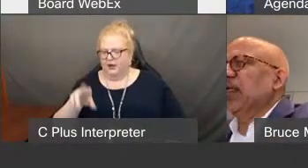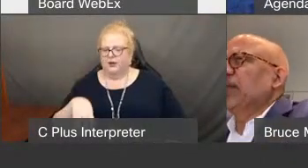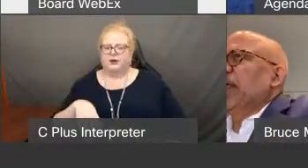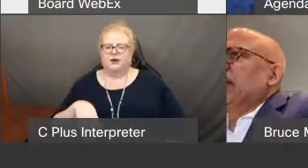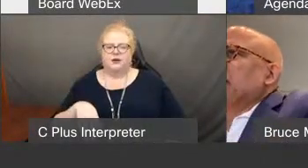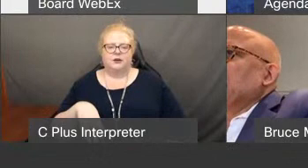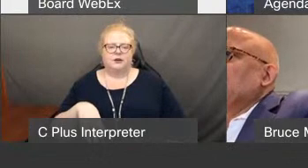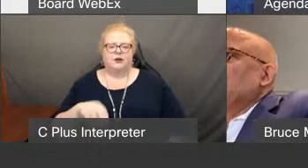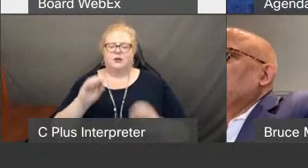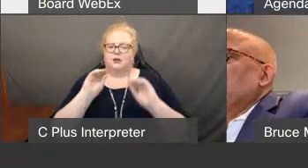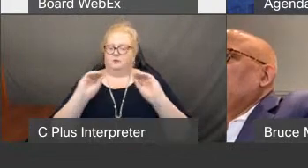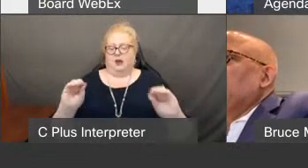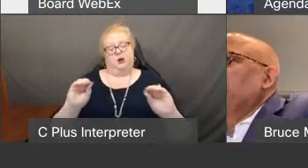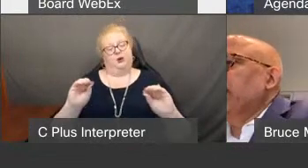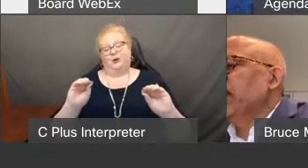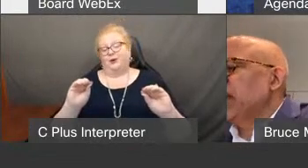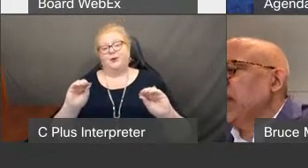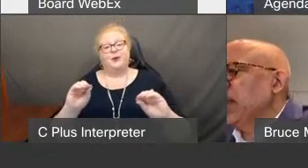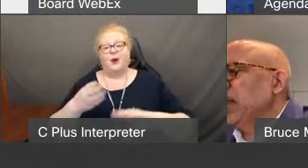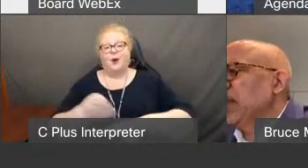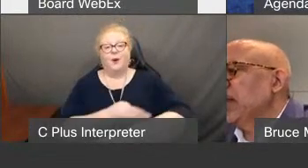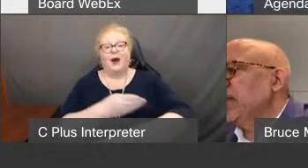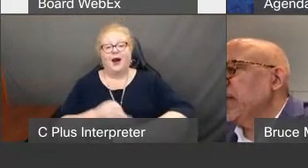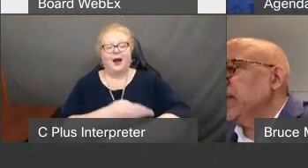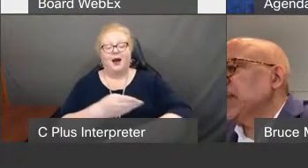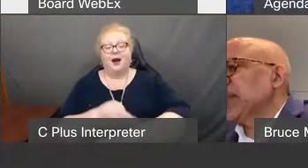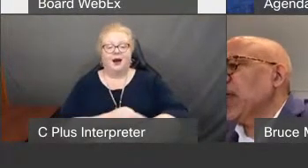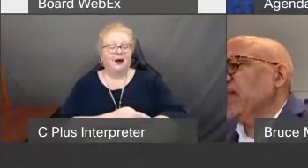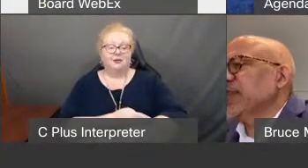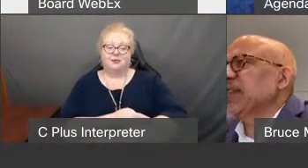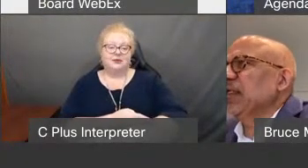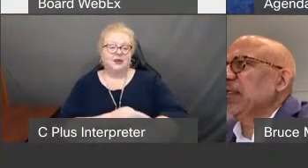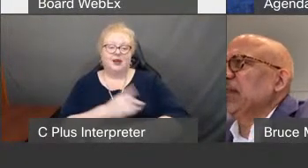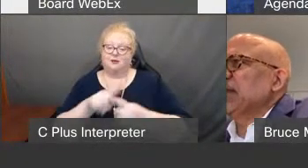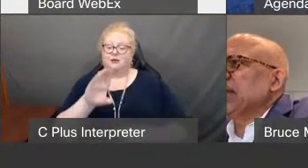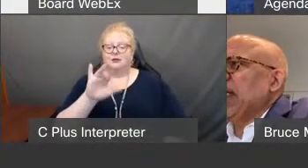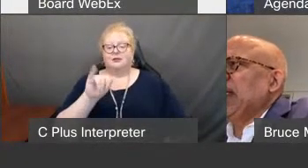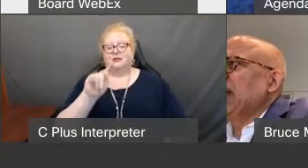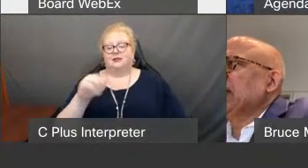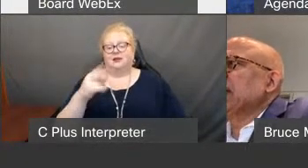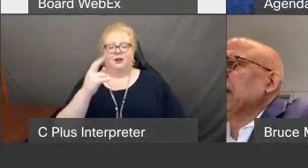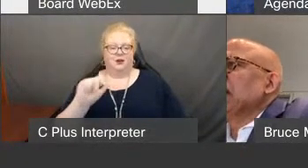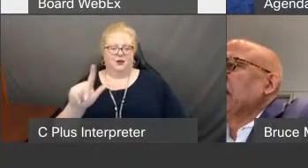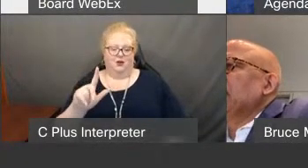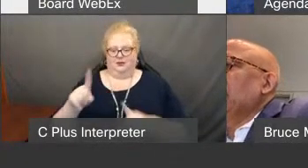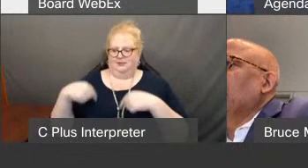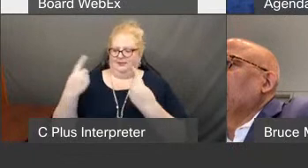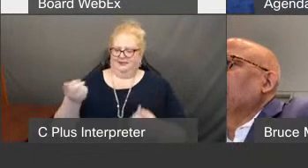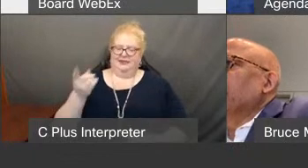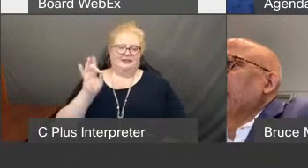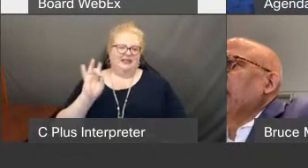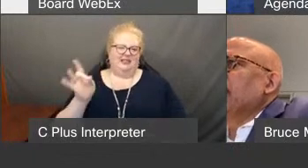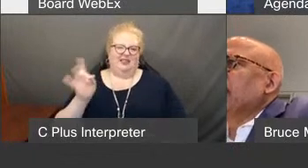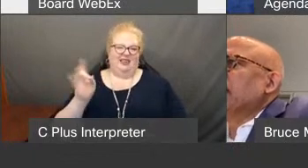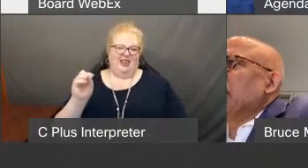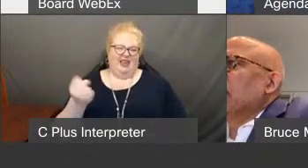there hadn't been any updates to the City Hall facility since the 80s.